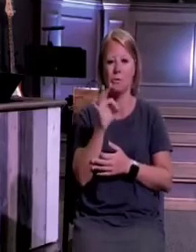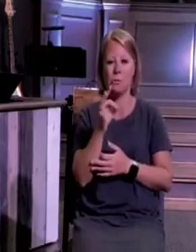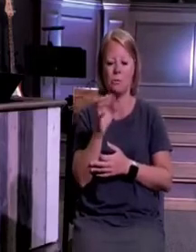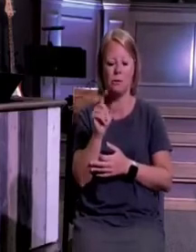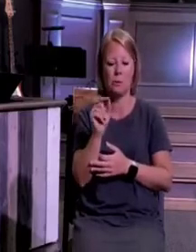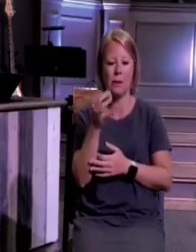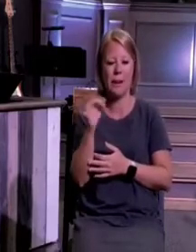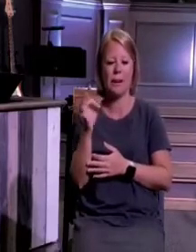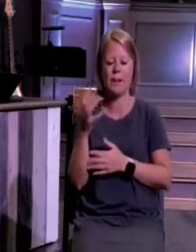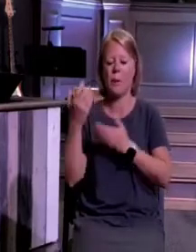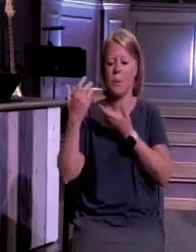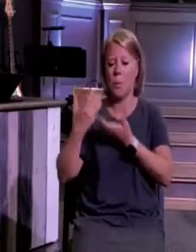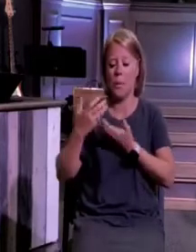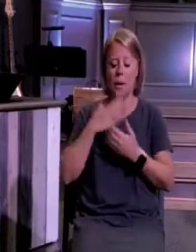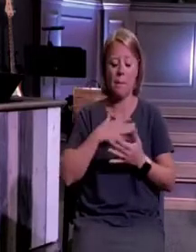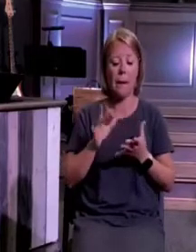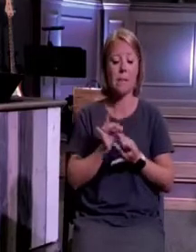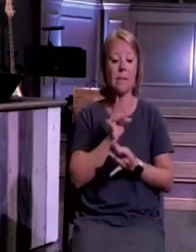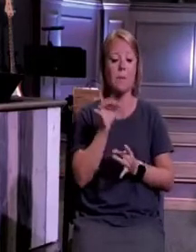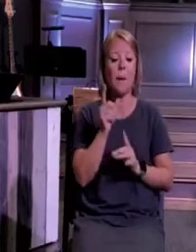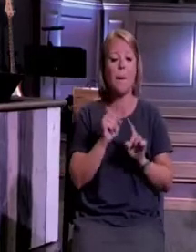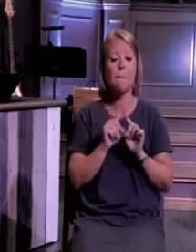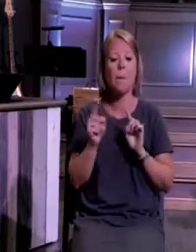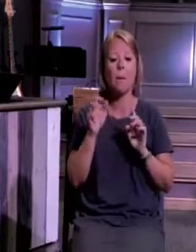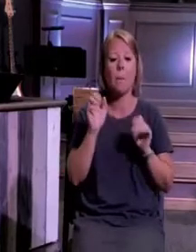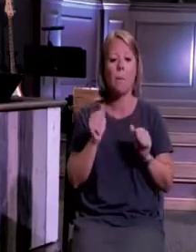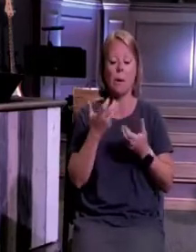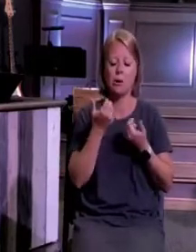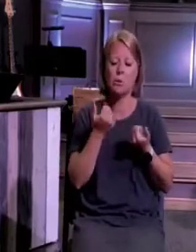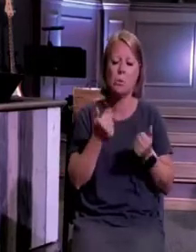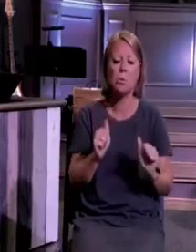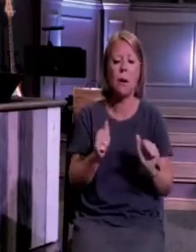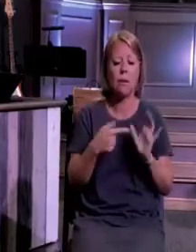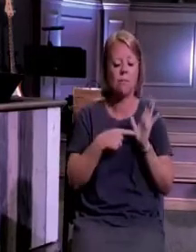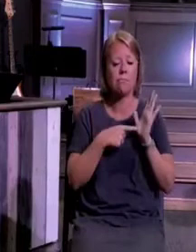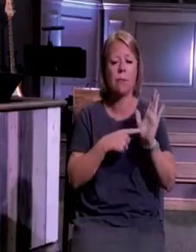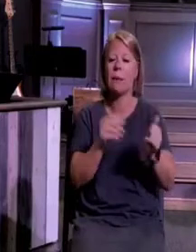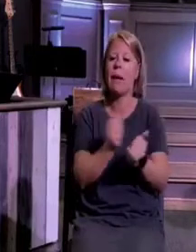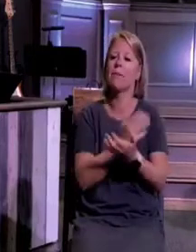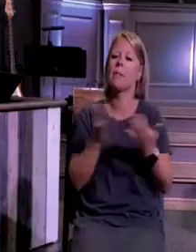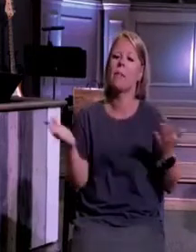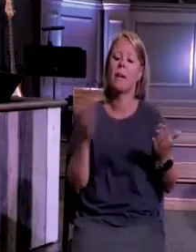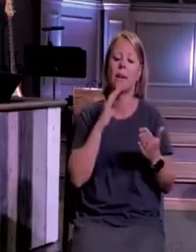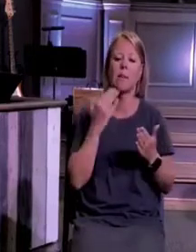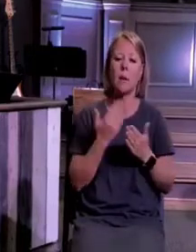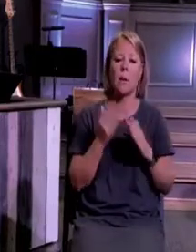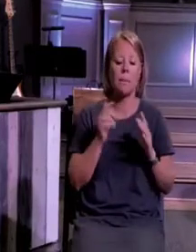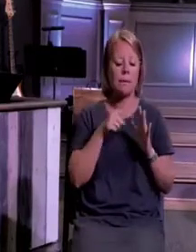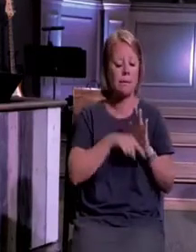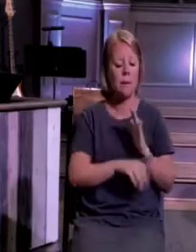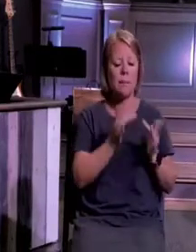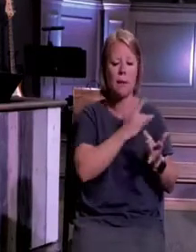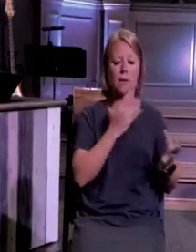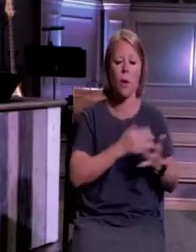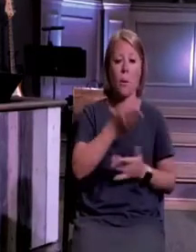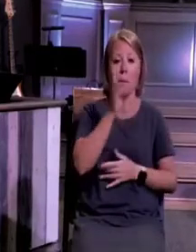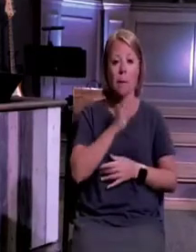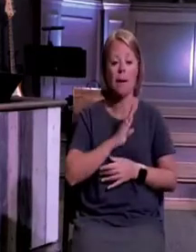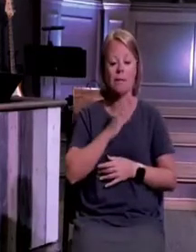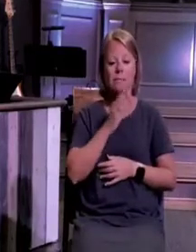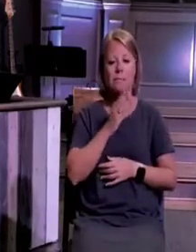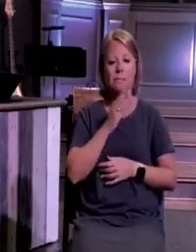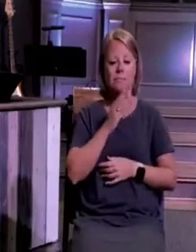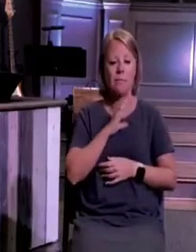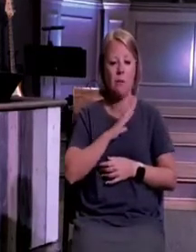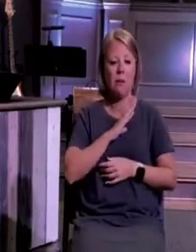my spirit. Yes. You may try to display that everything is well, but deep within the heart of a man of God, there is